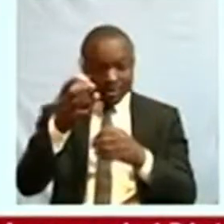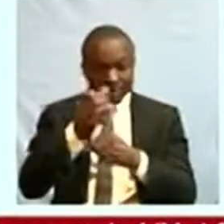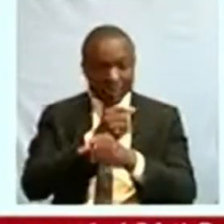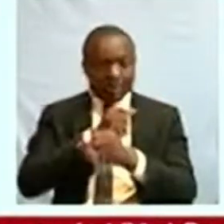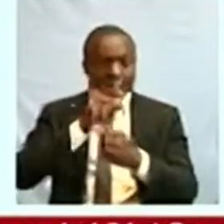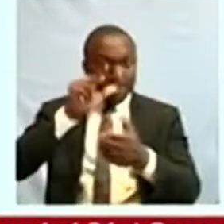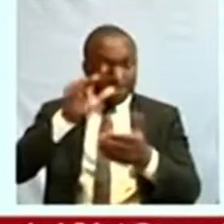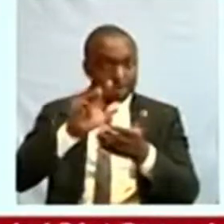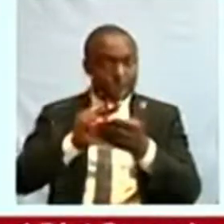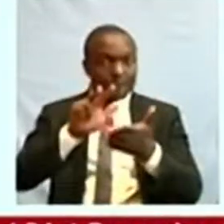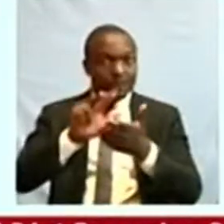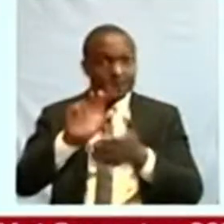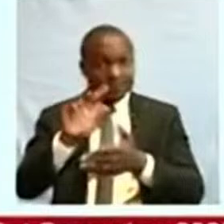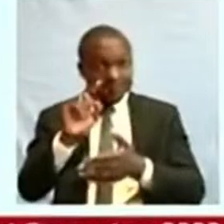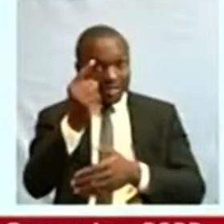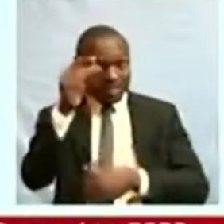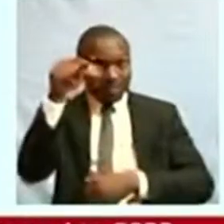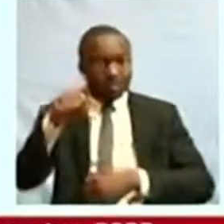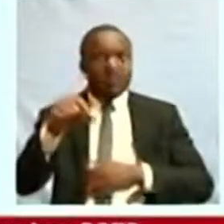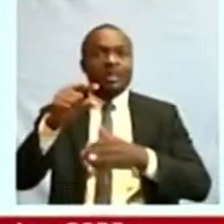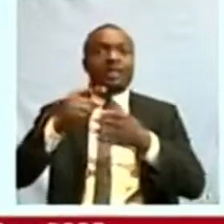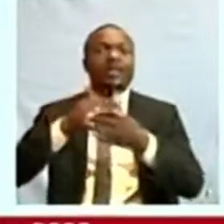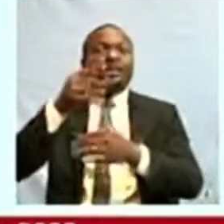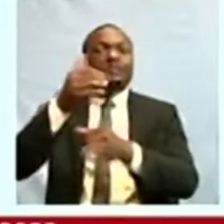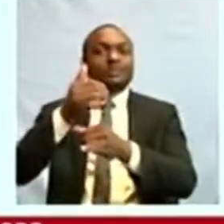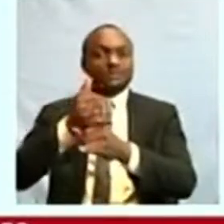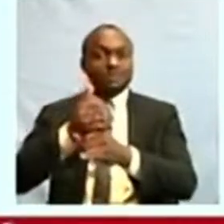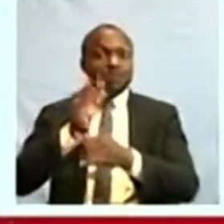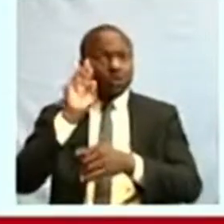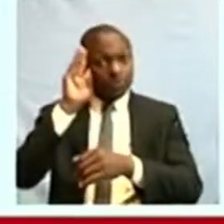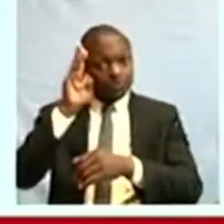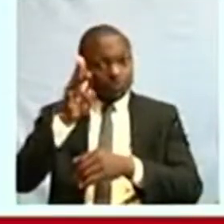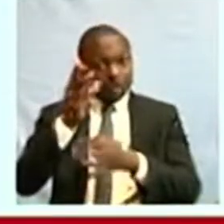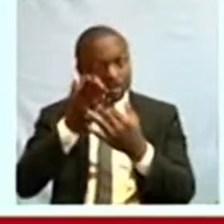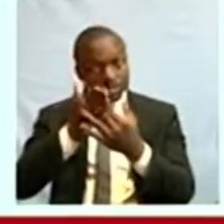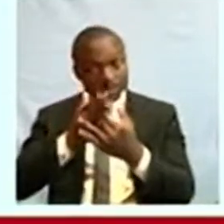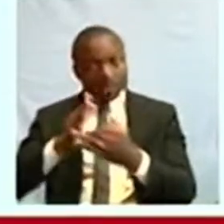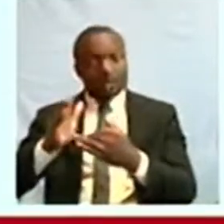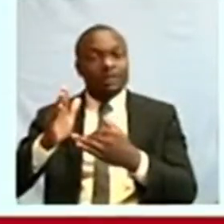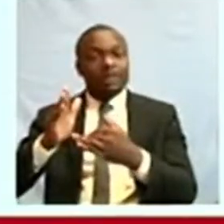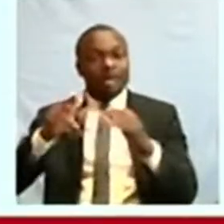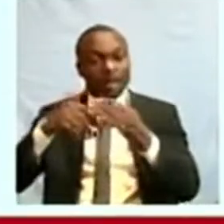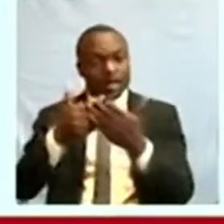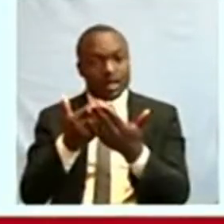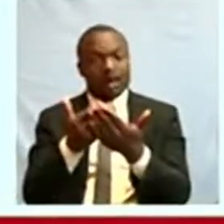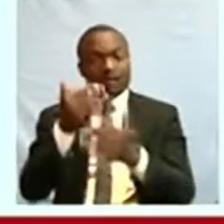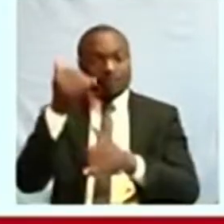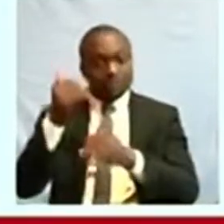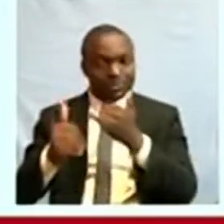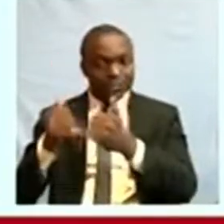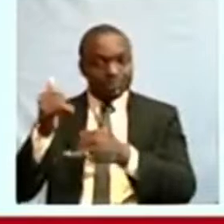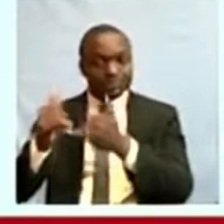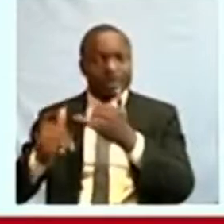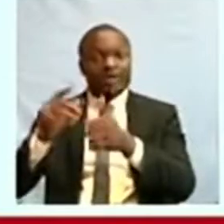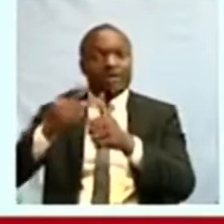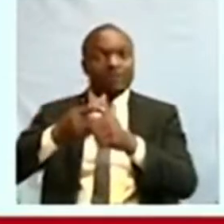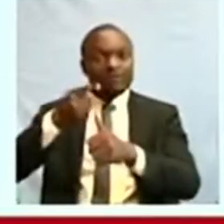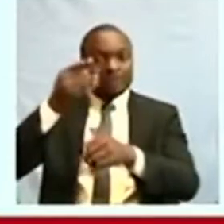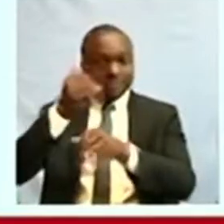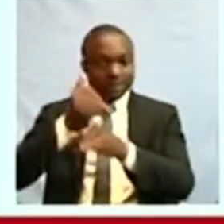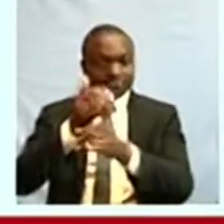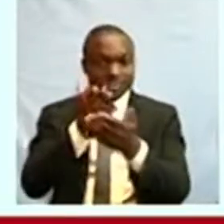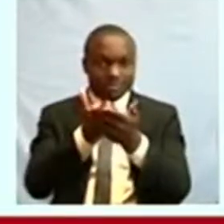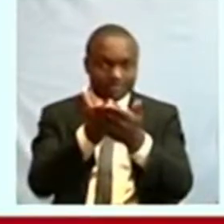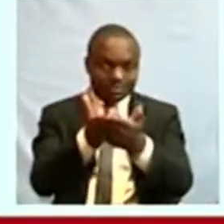approval first quarter next year, and then we'll be able to share on how we complete within the next year. I